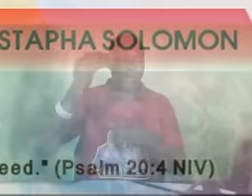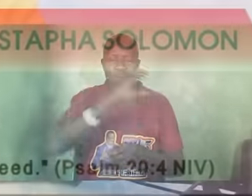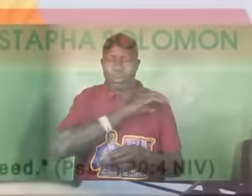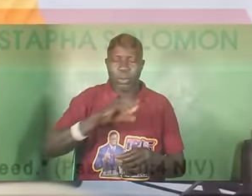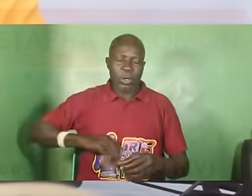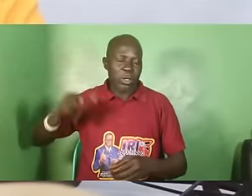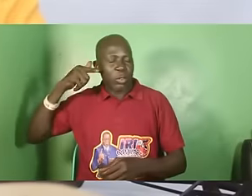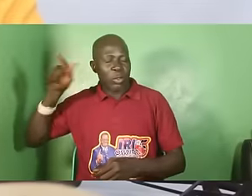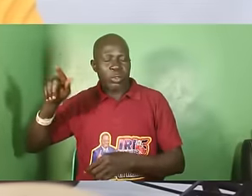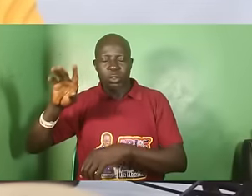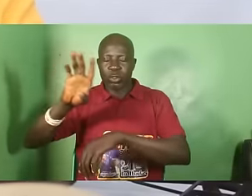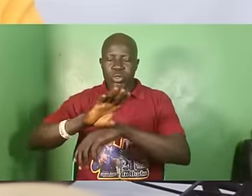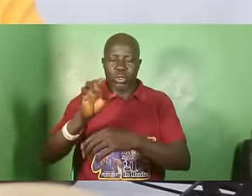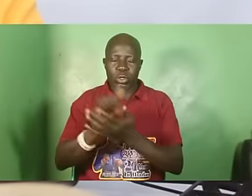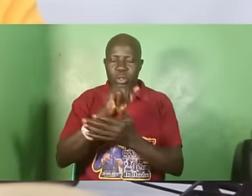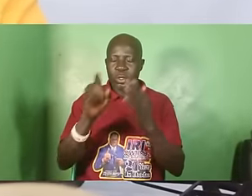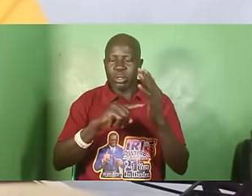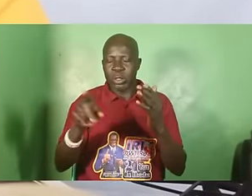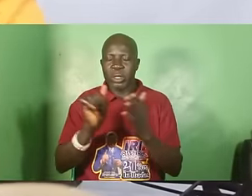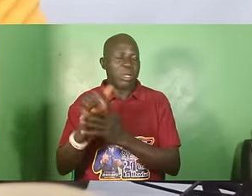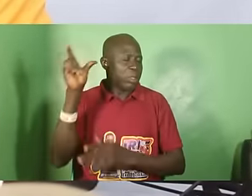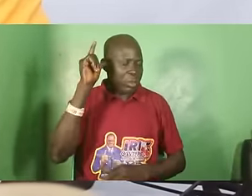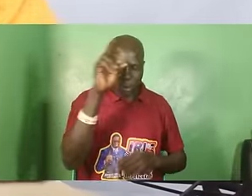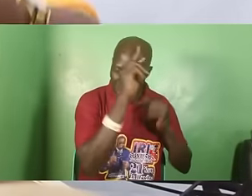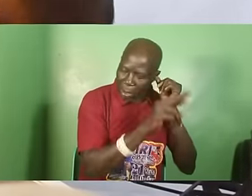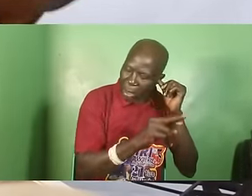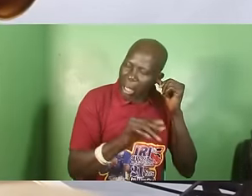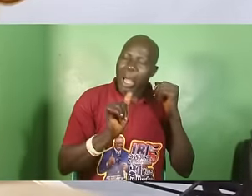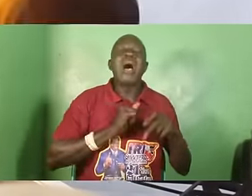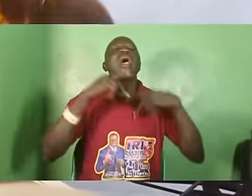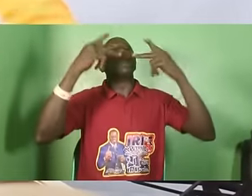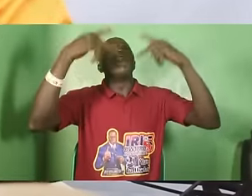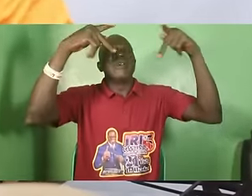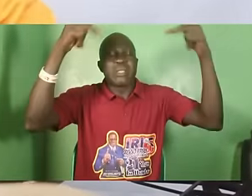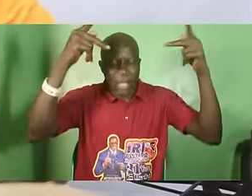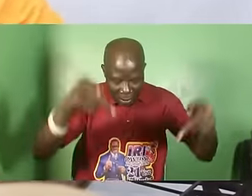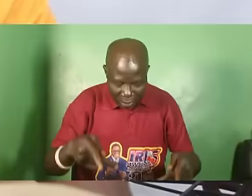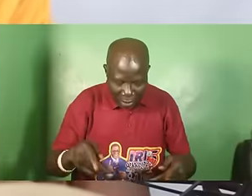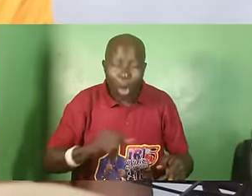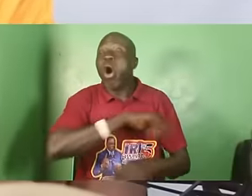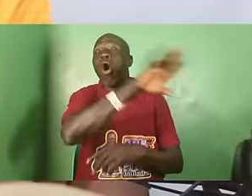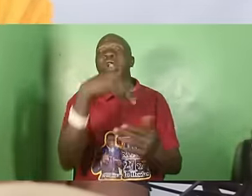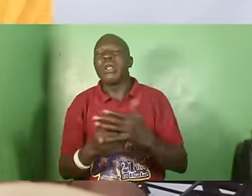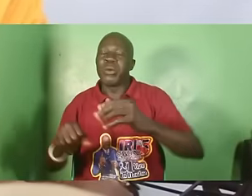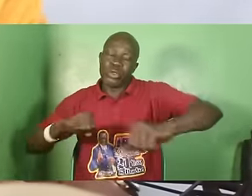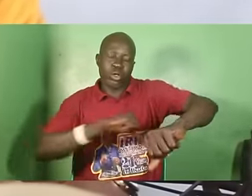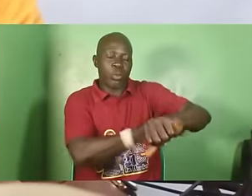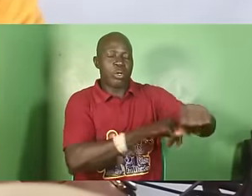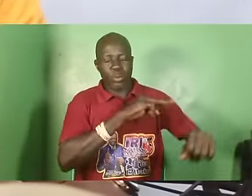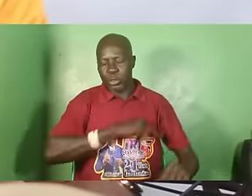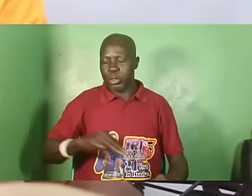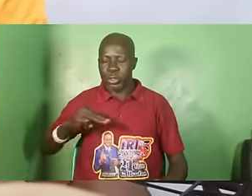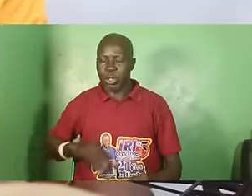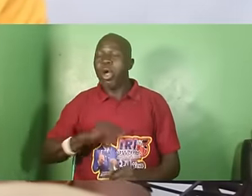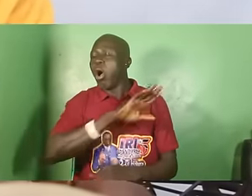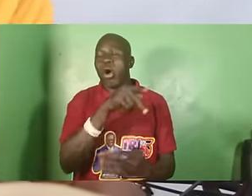Seed of Tribal Church, you must be ready. Let's send it back. A promiser. Listen, sir. I prophesy. Who better support this? All of you that support this